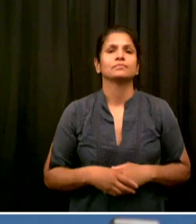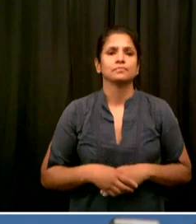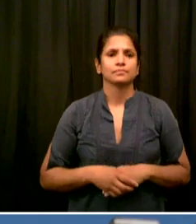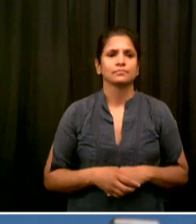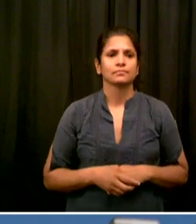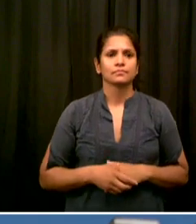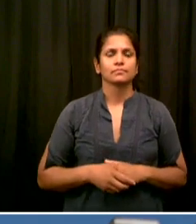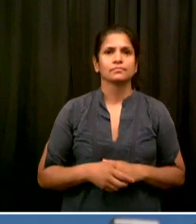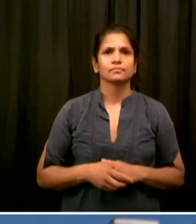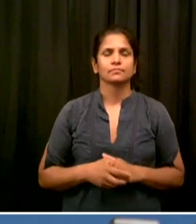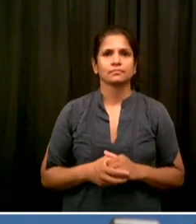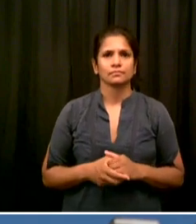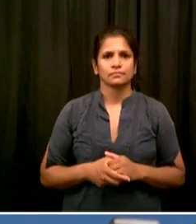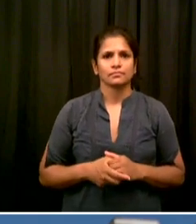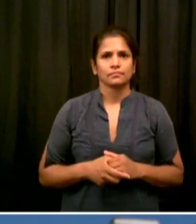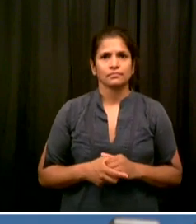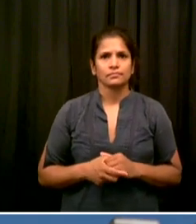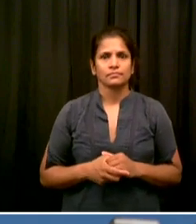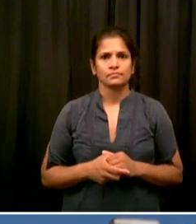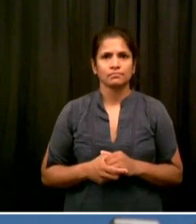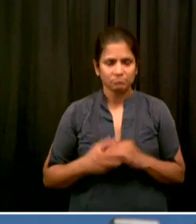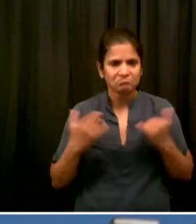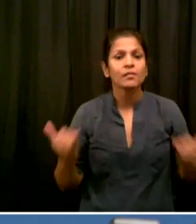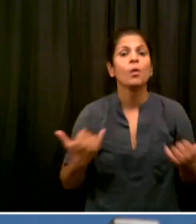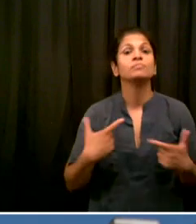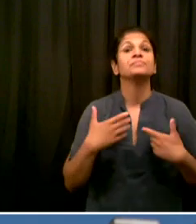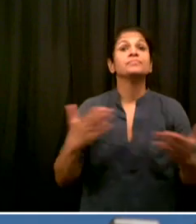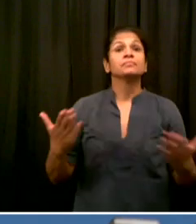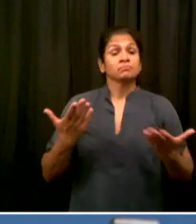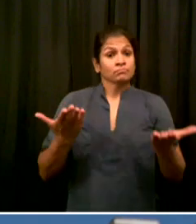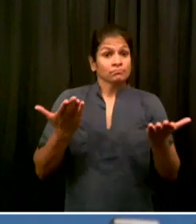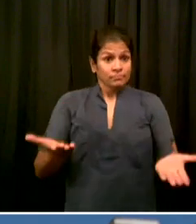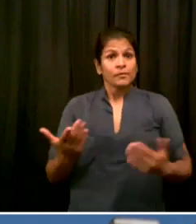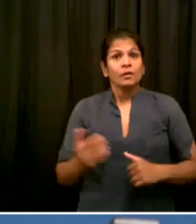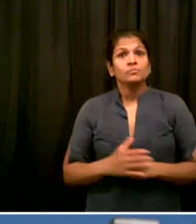about something that is a great example of the creativity